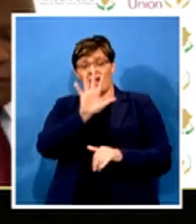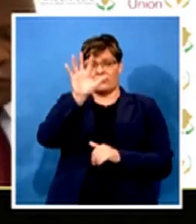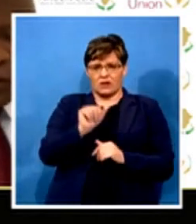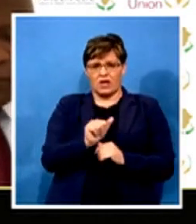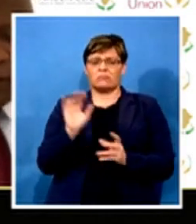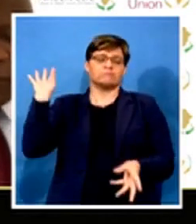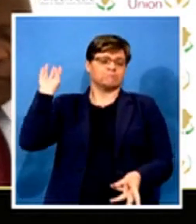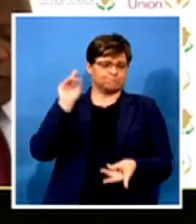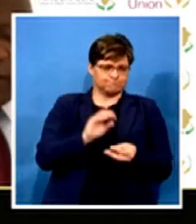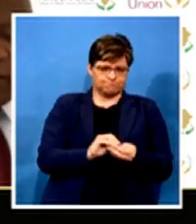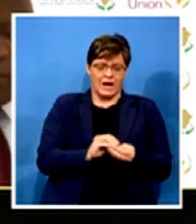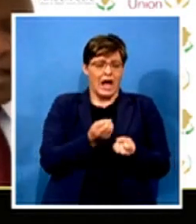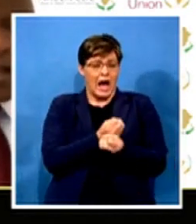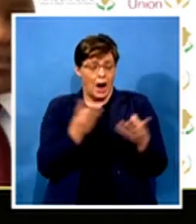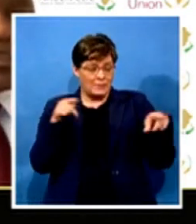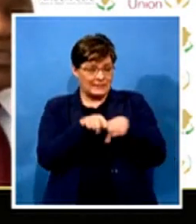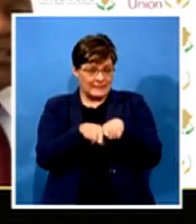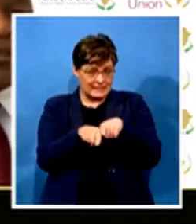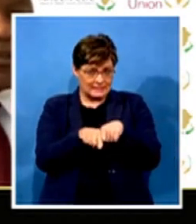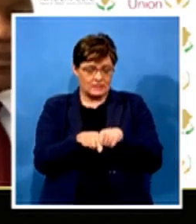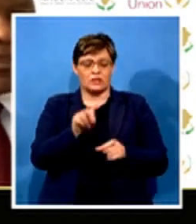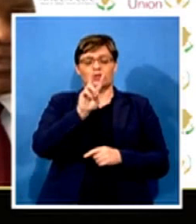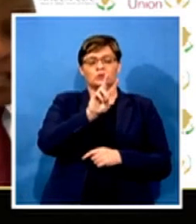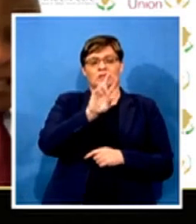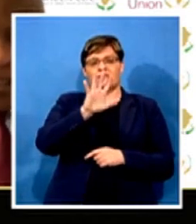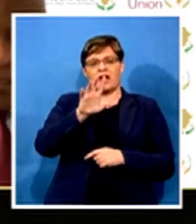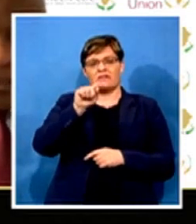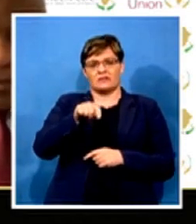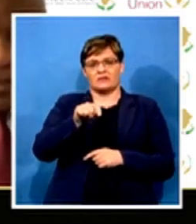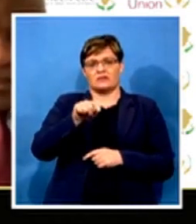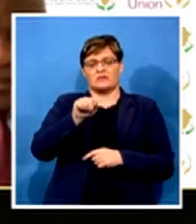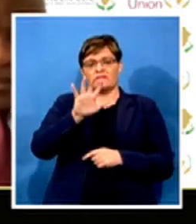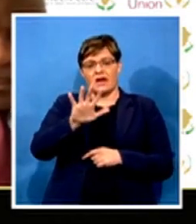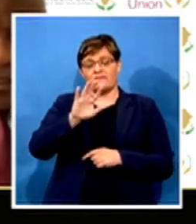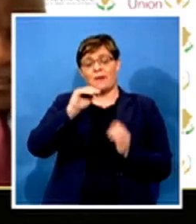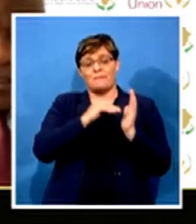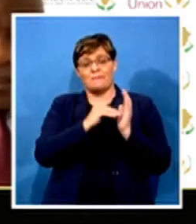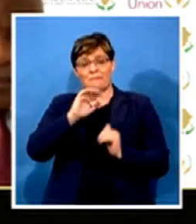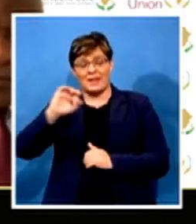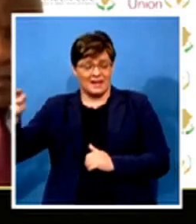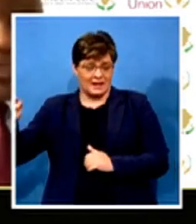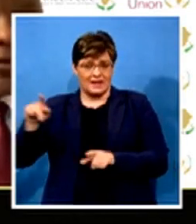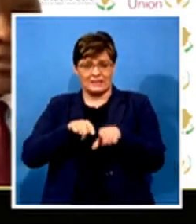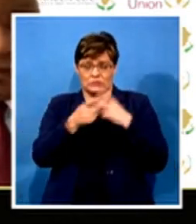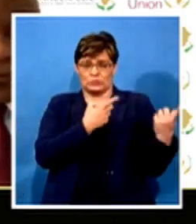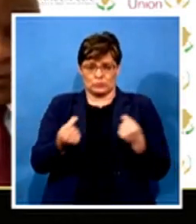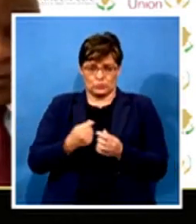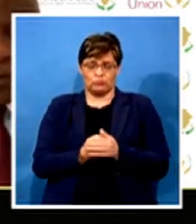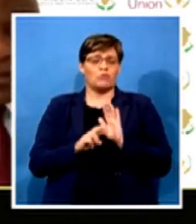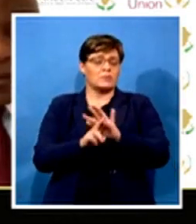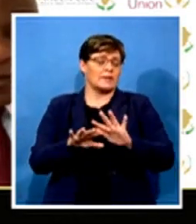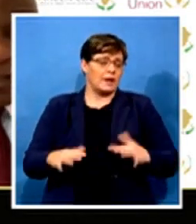of 25.5 million tests conducted, and that represents an average increase